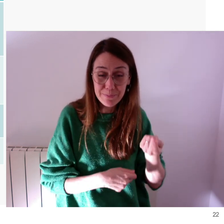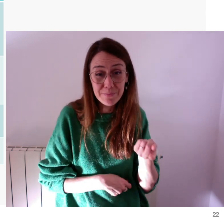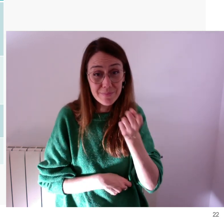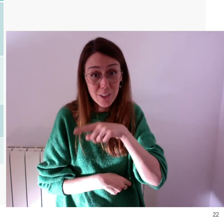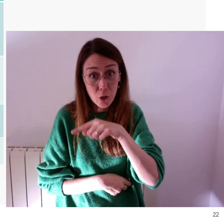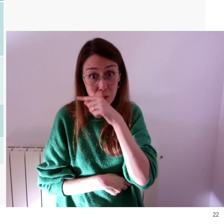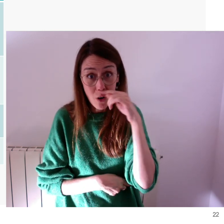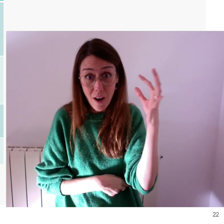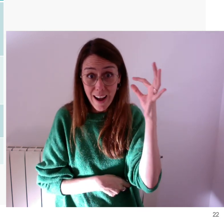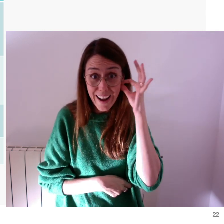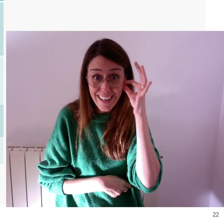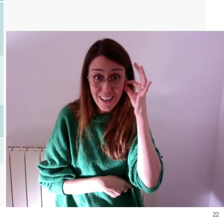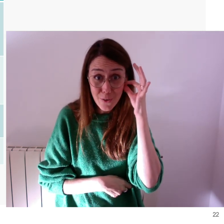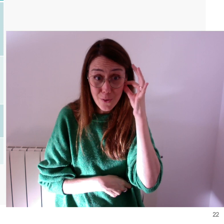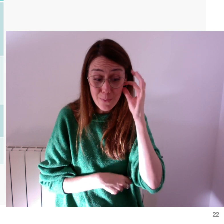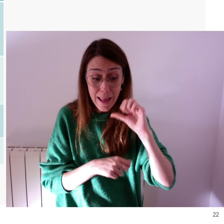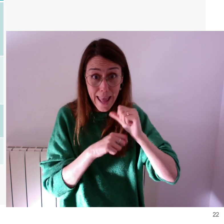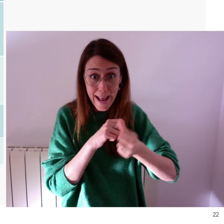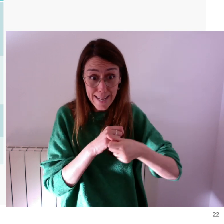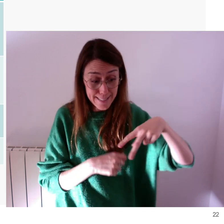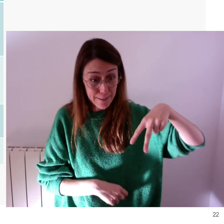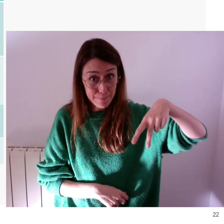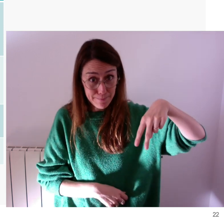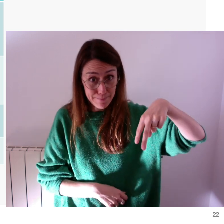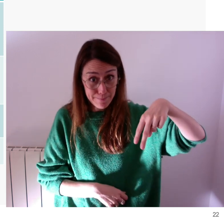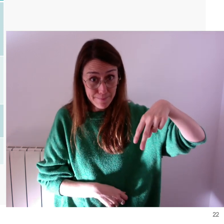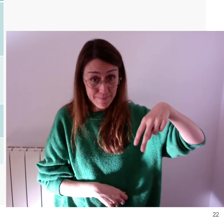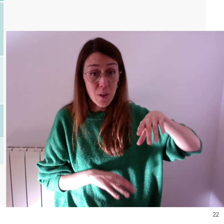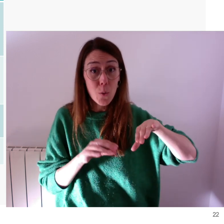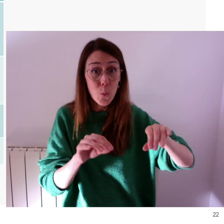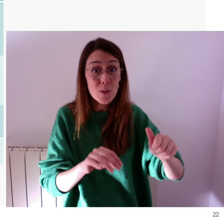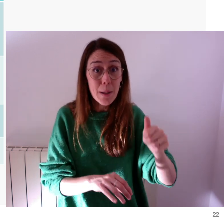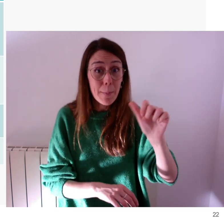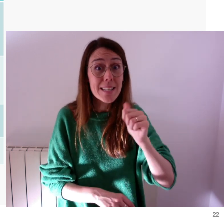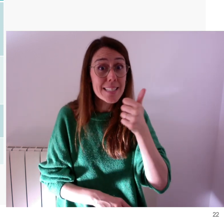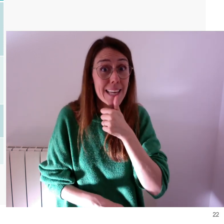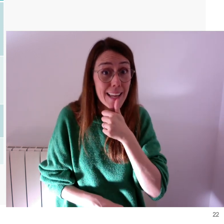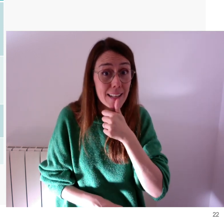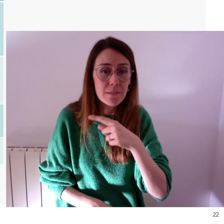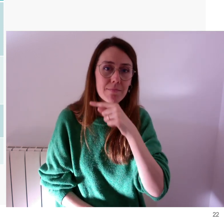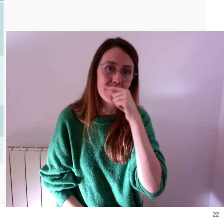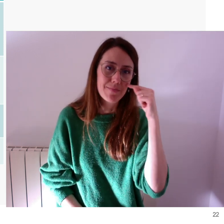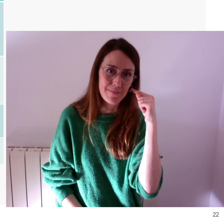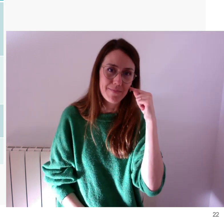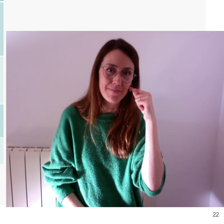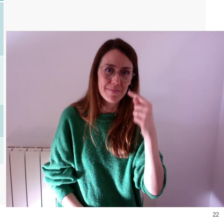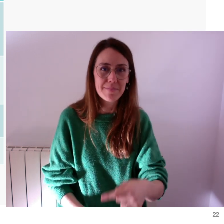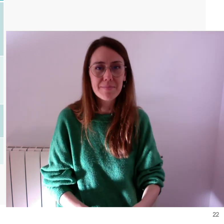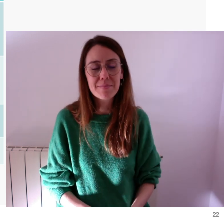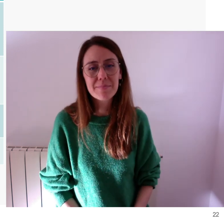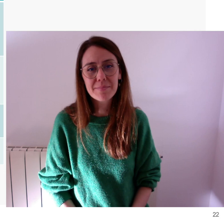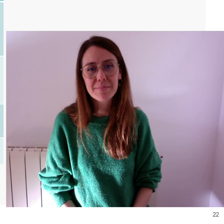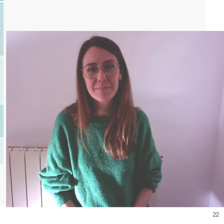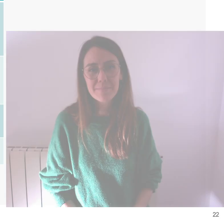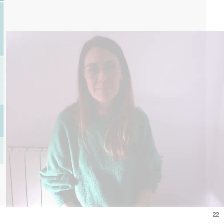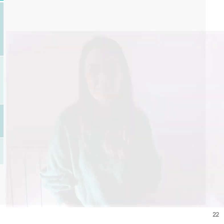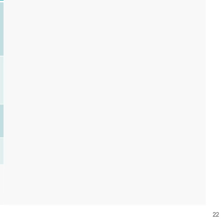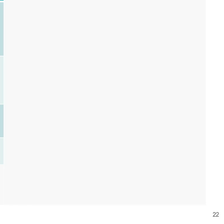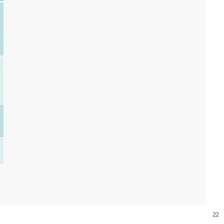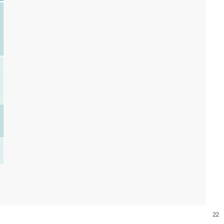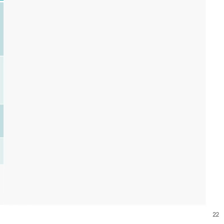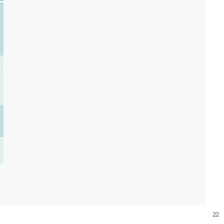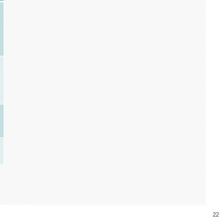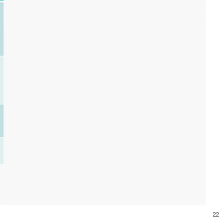controlled actions instead, they tended to be expressed more often with